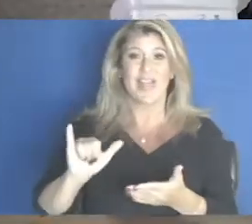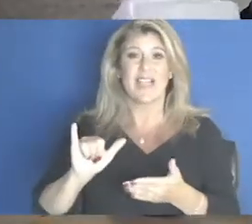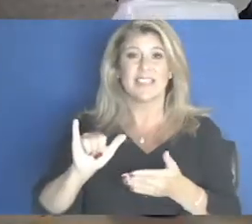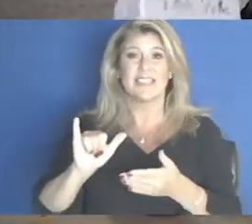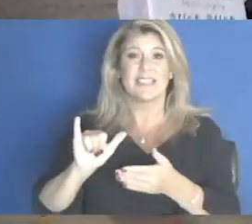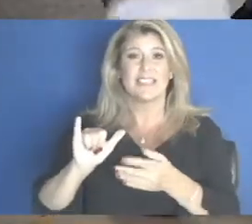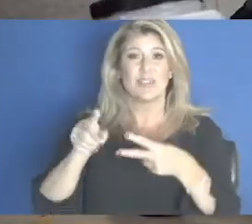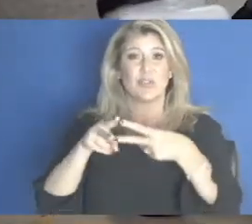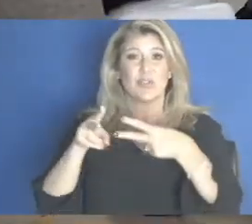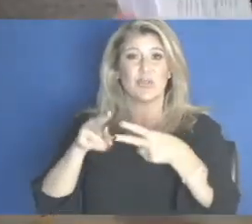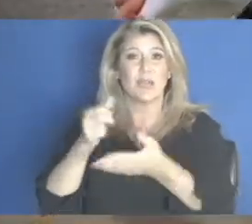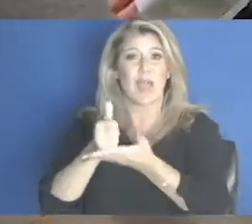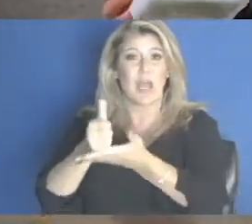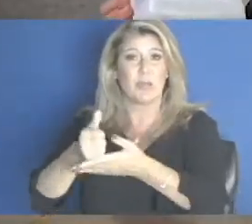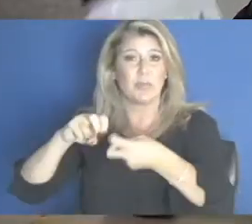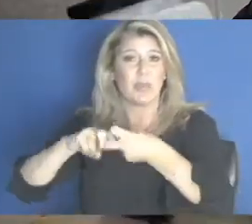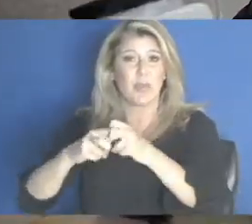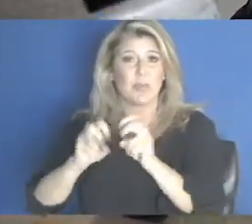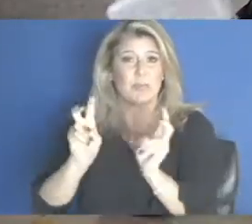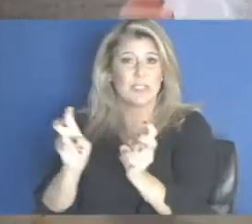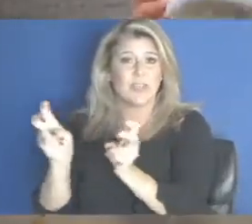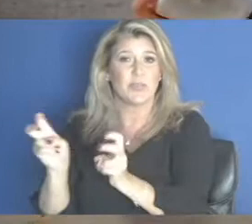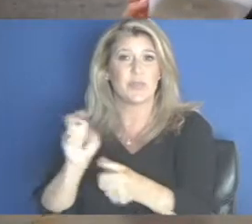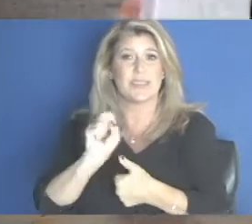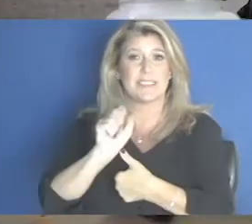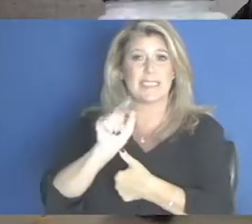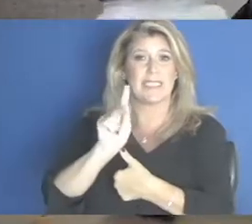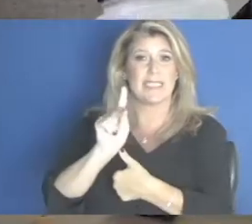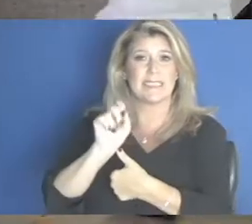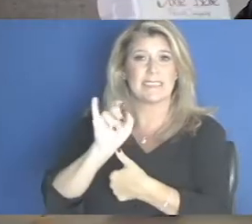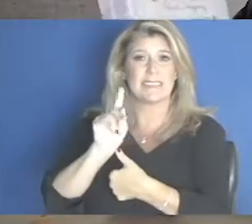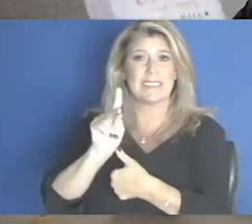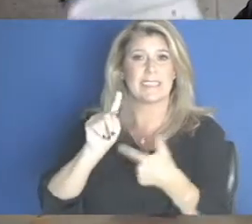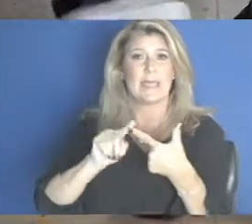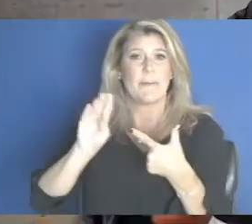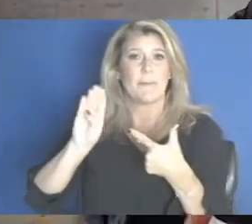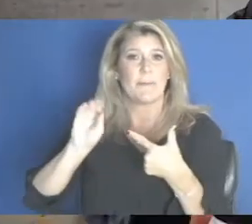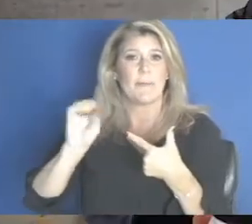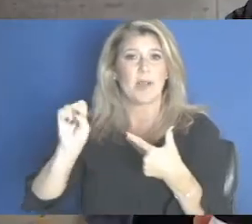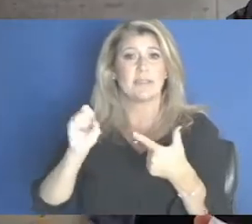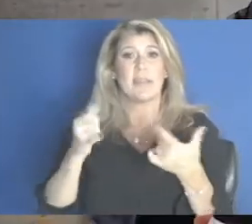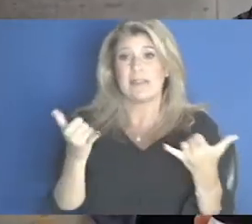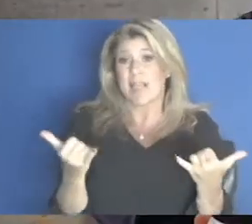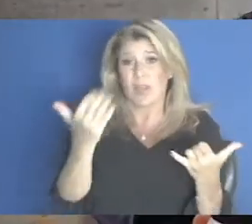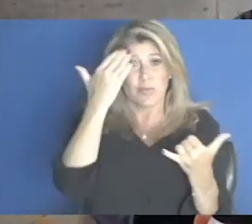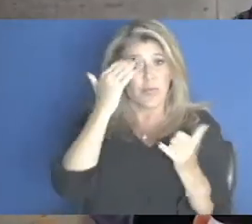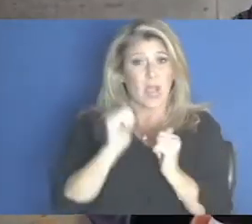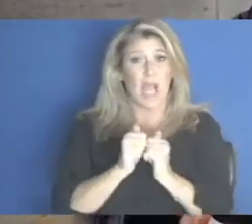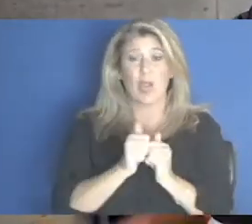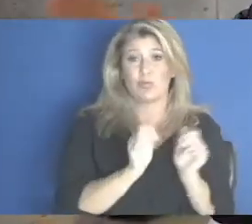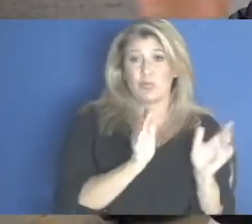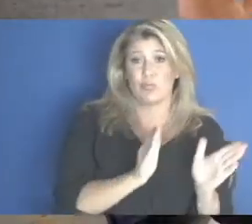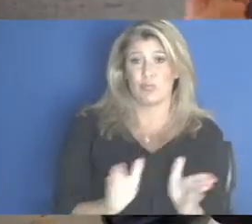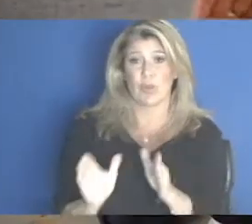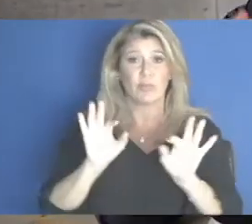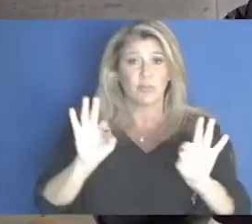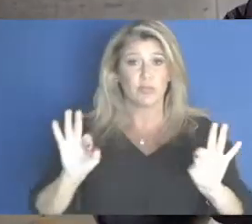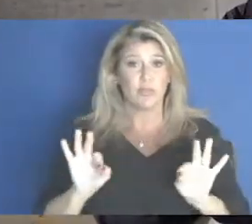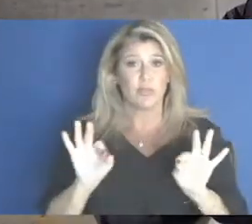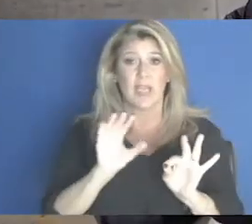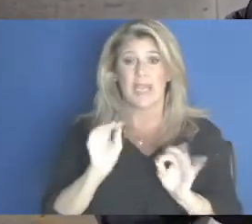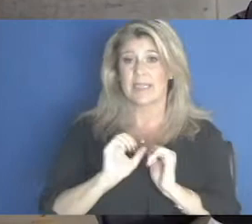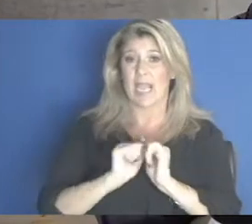our problem solvers. Slick Stick and Boss. And that's it. Now you know how to prep